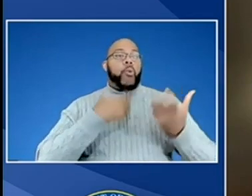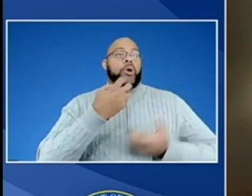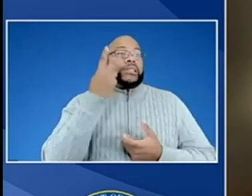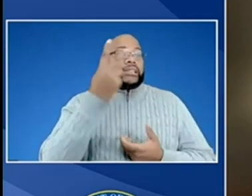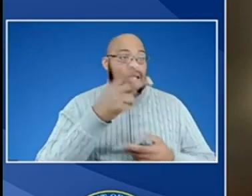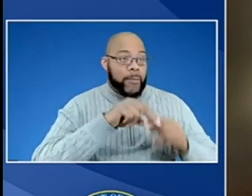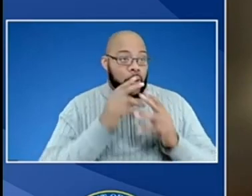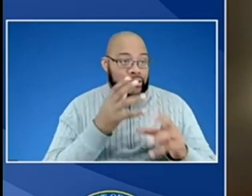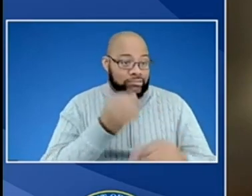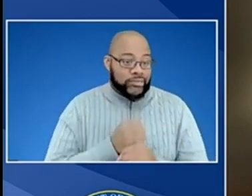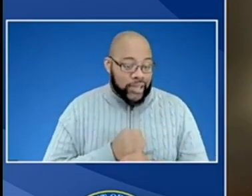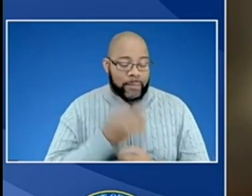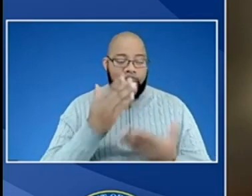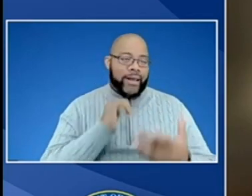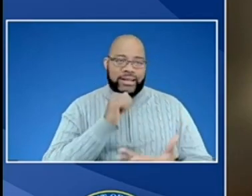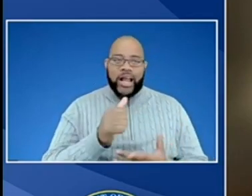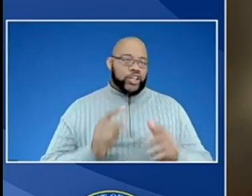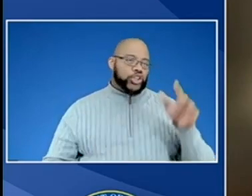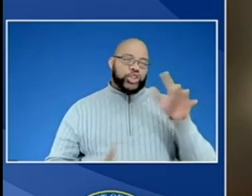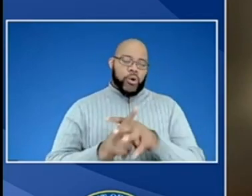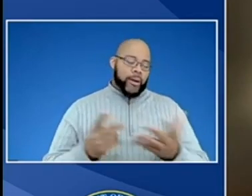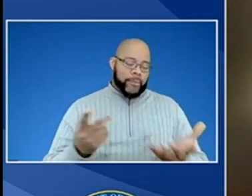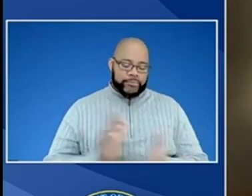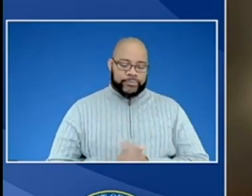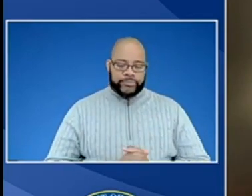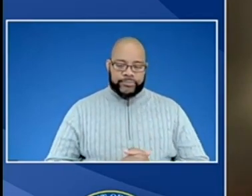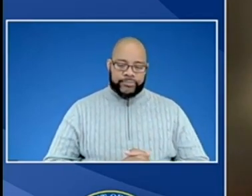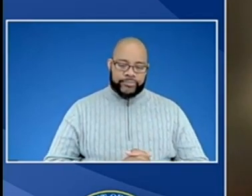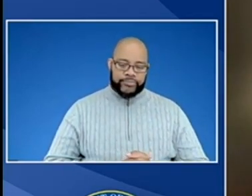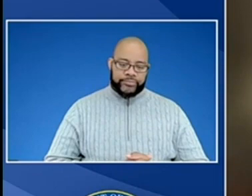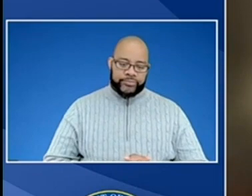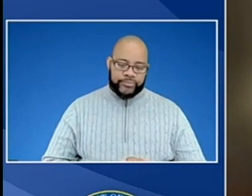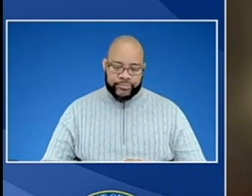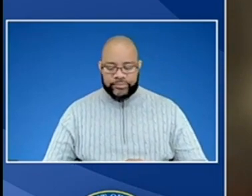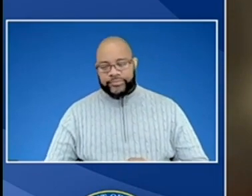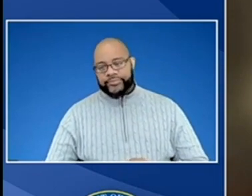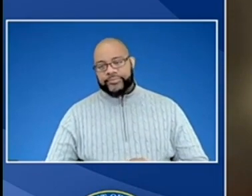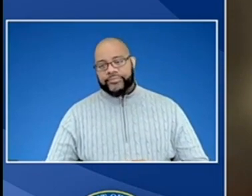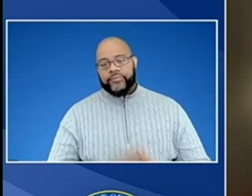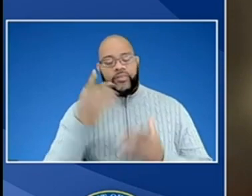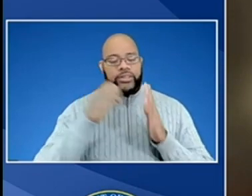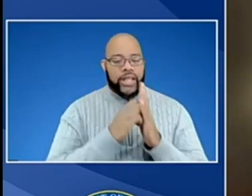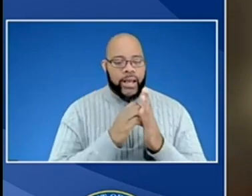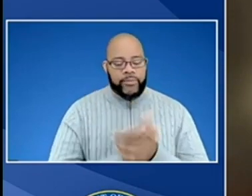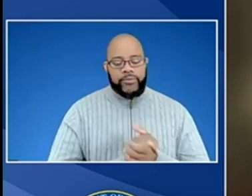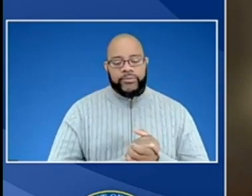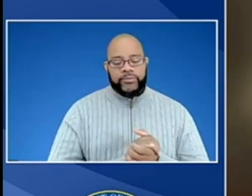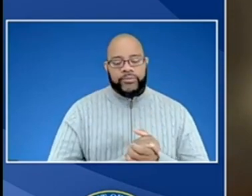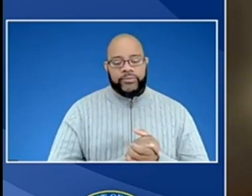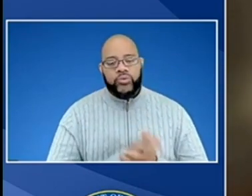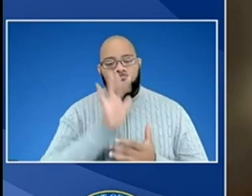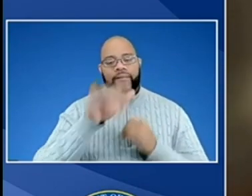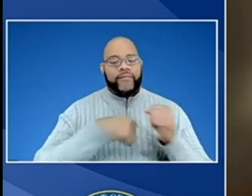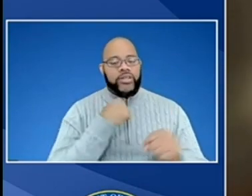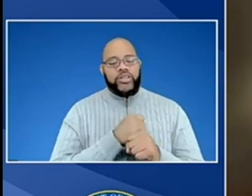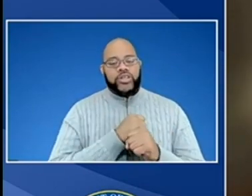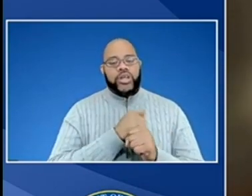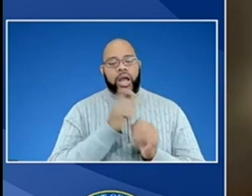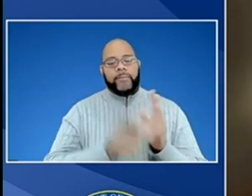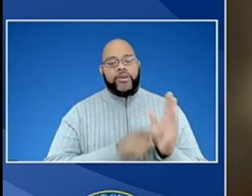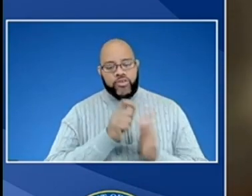borrowers get that may not ever show up. And so, you know, for example, like, you know, a 25-year